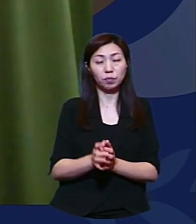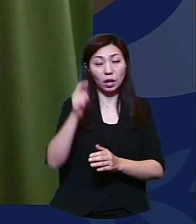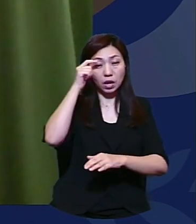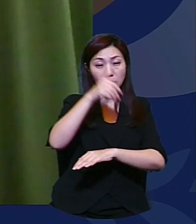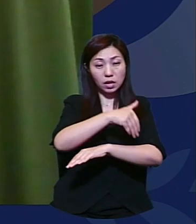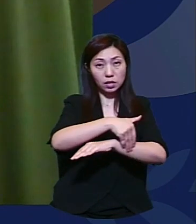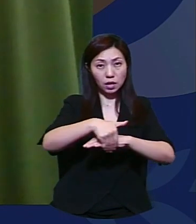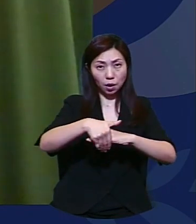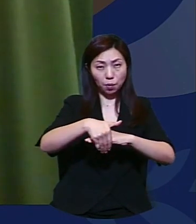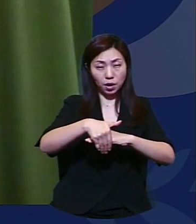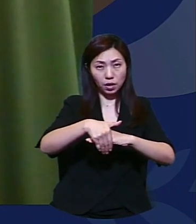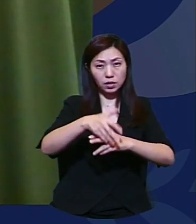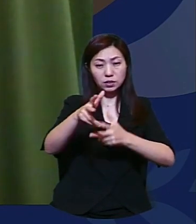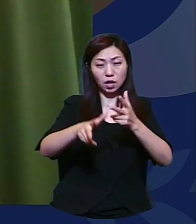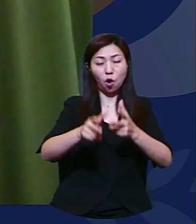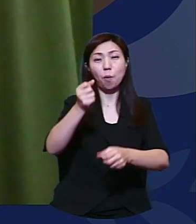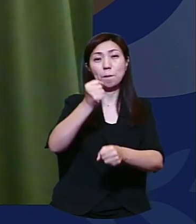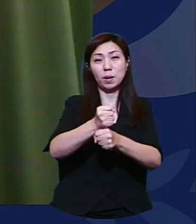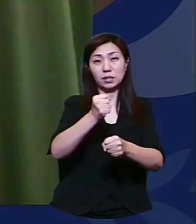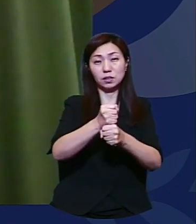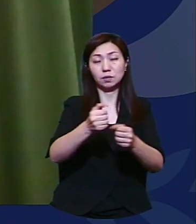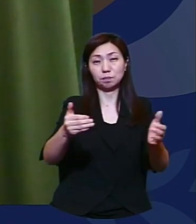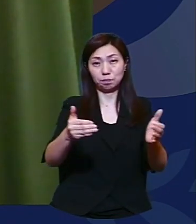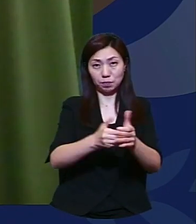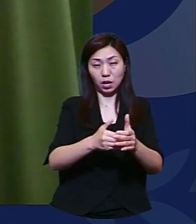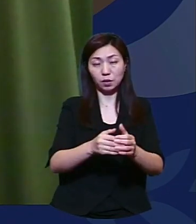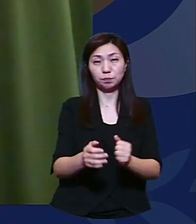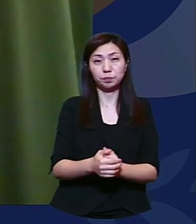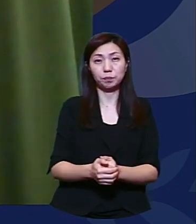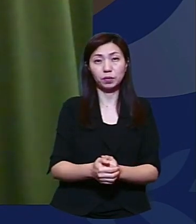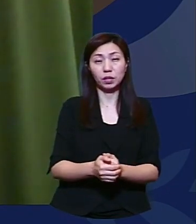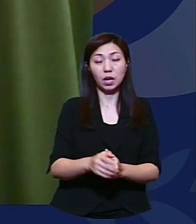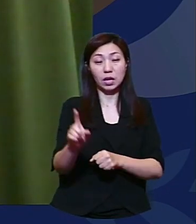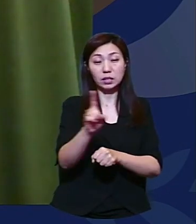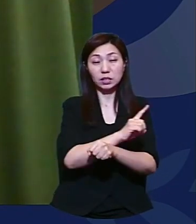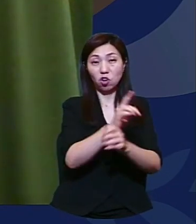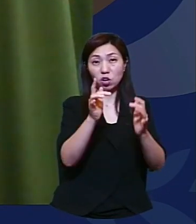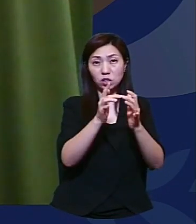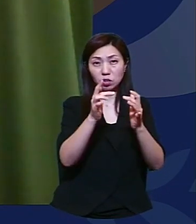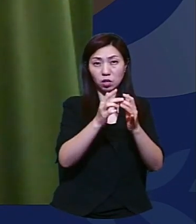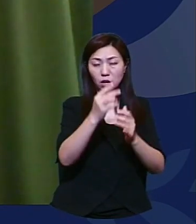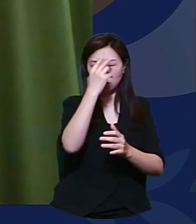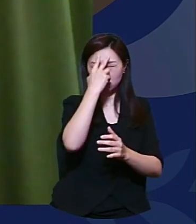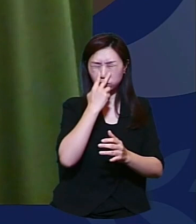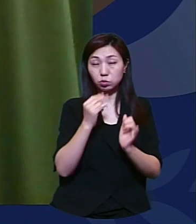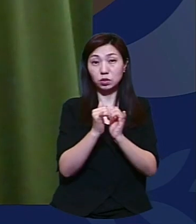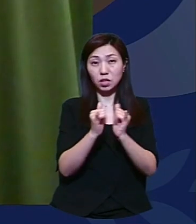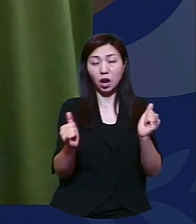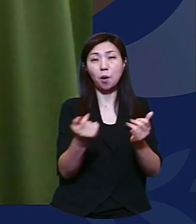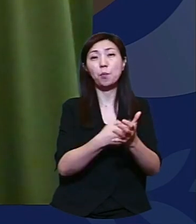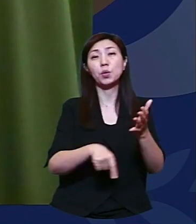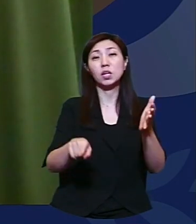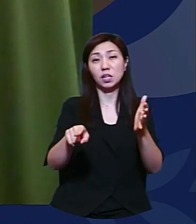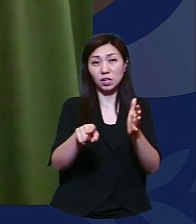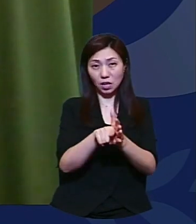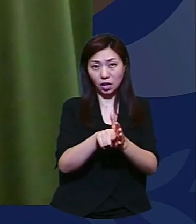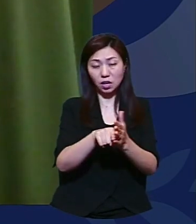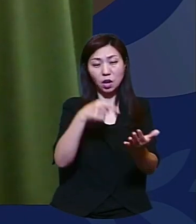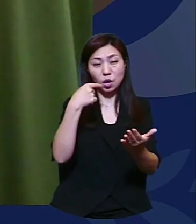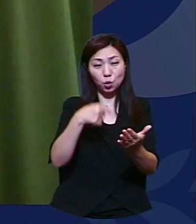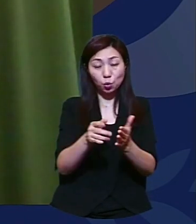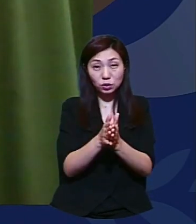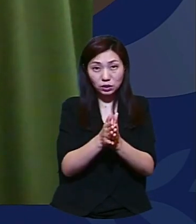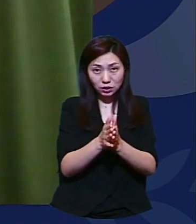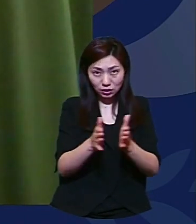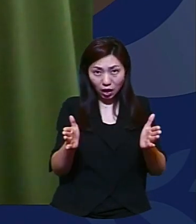who want to encourage digital literacy a starting point. And so I believe that is going through internal clearance processes as well, but we hope